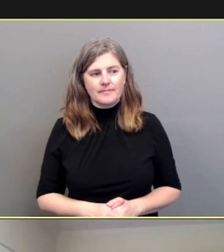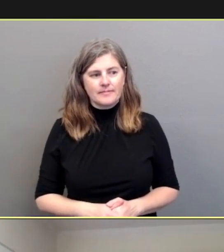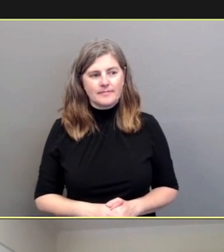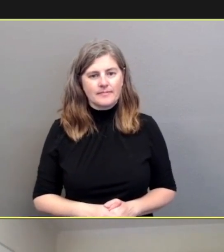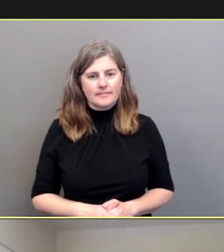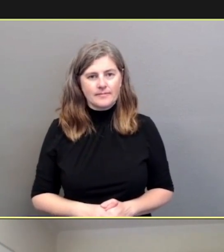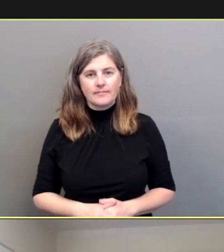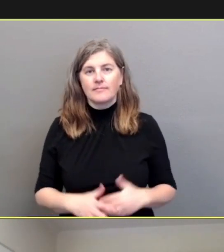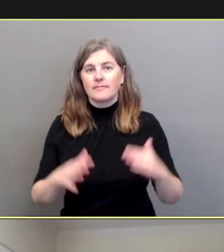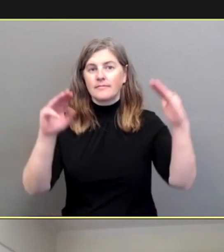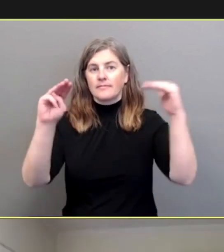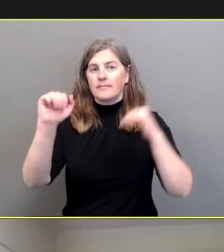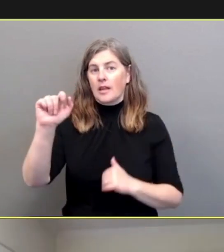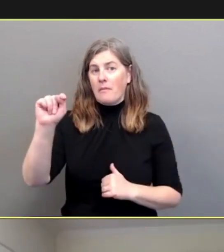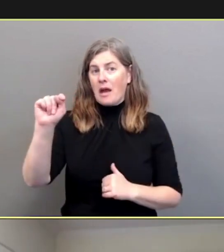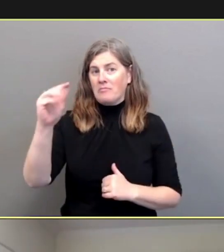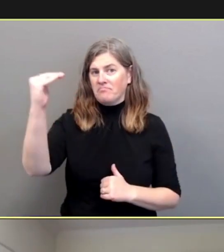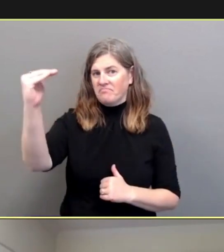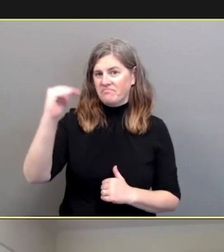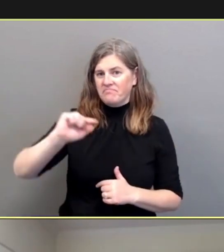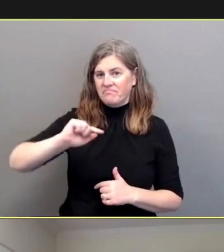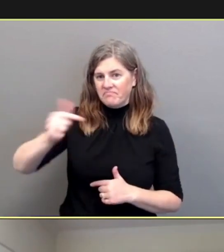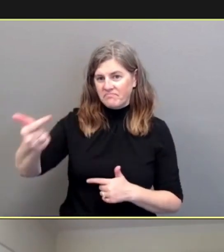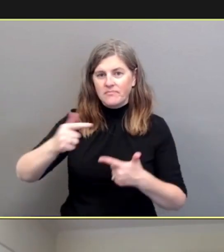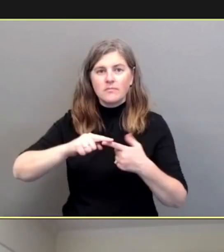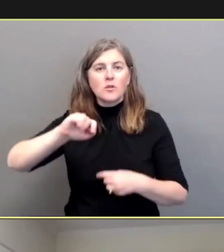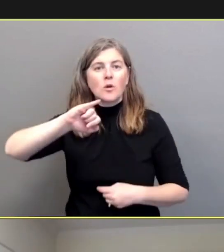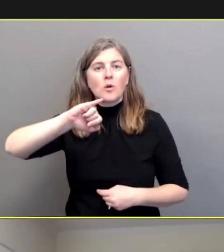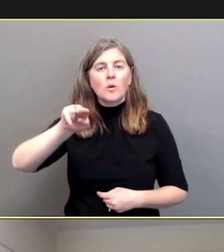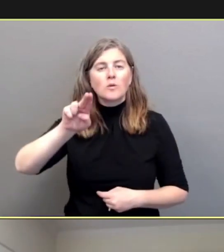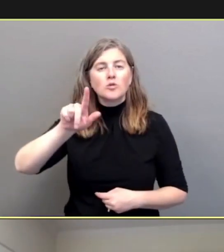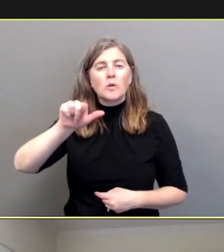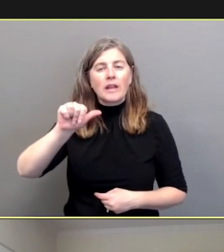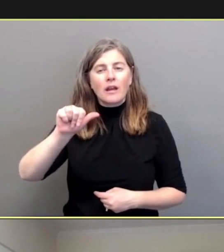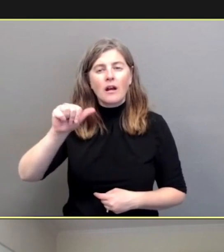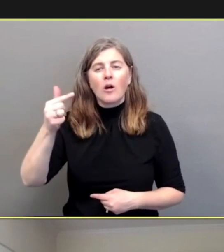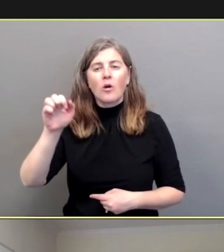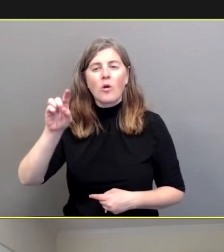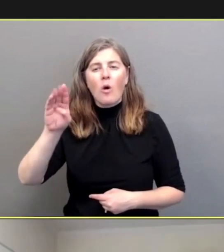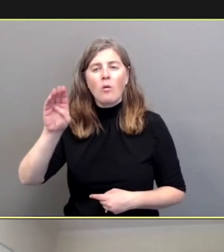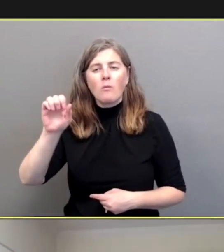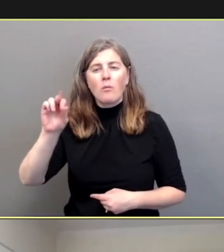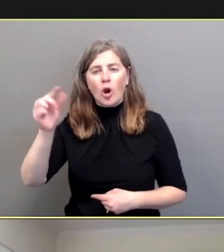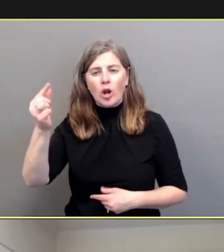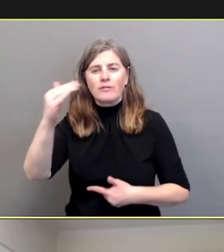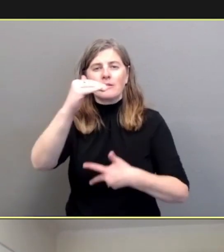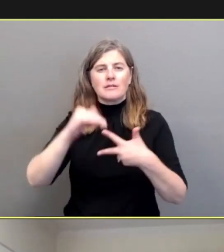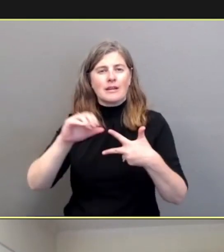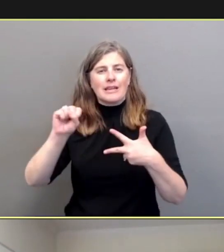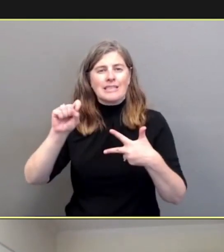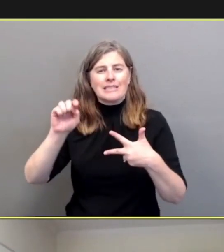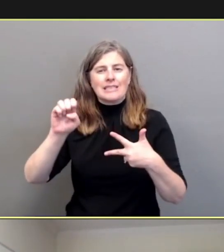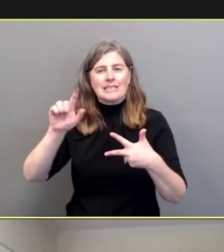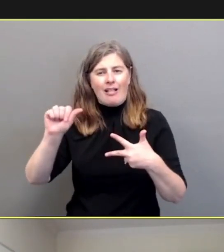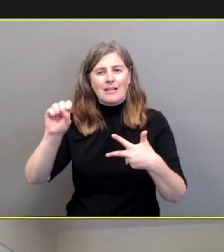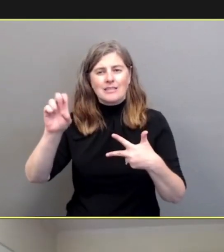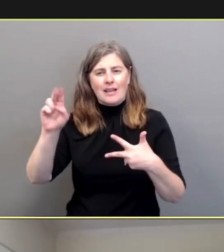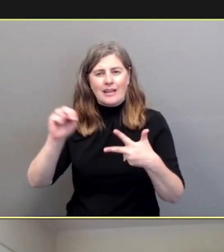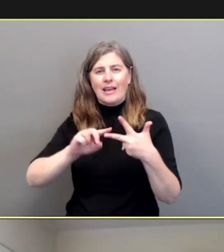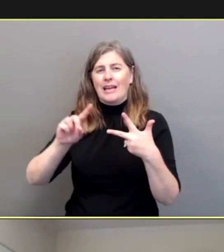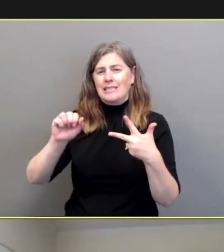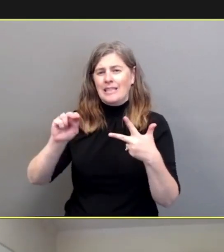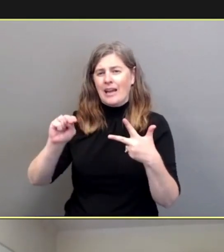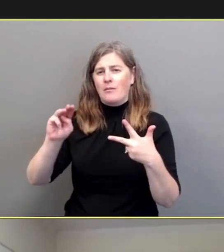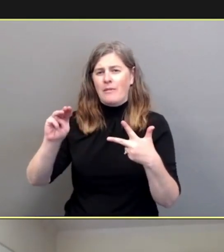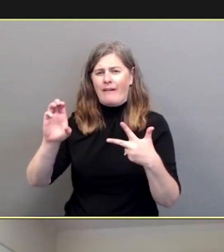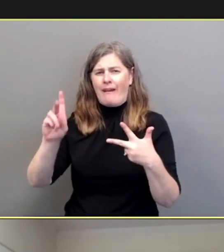All right. With that, we'll turn to Julia Goldberg, followed by Stella Sun, and then Dan McKay. Just a friendly request, if you wouldn't mind calling